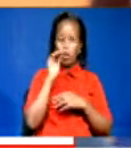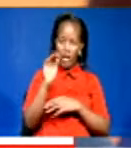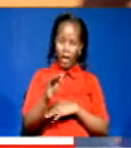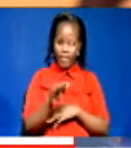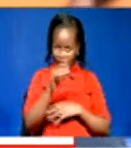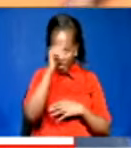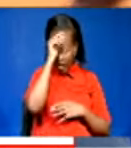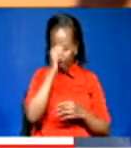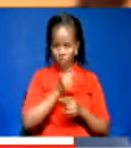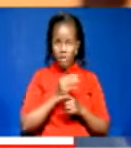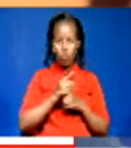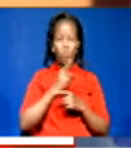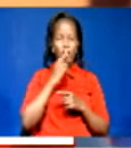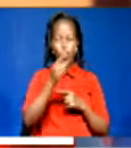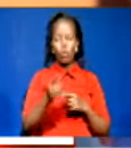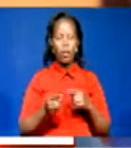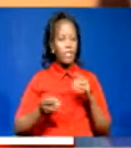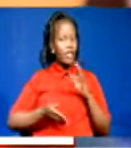ndio tupate